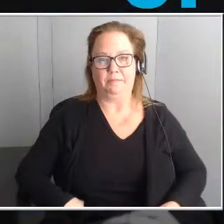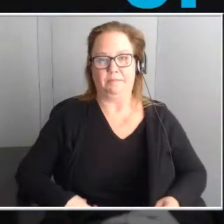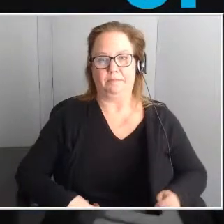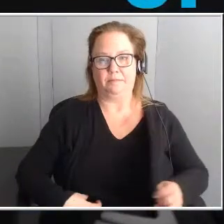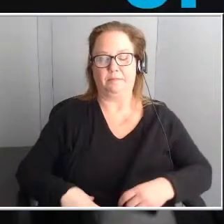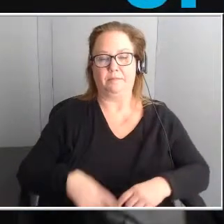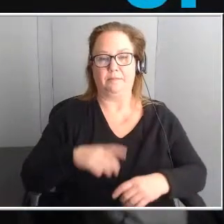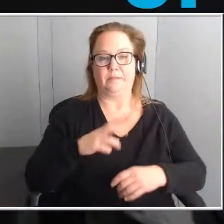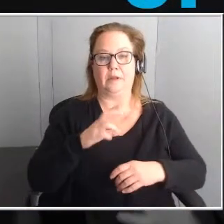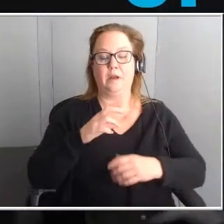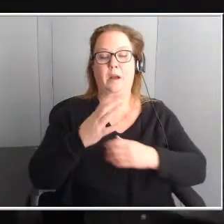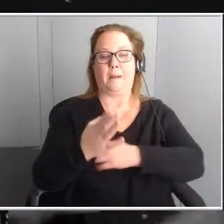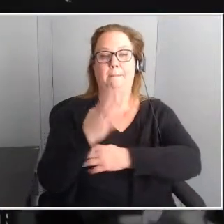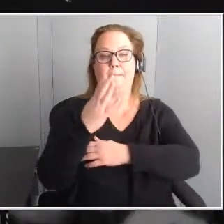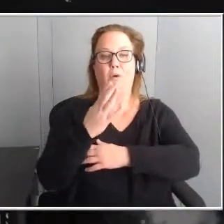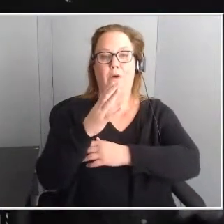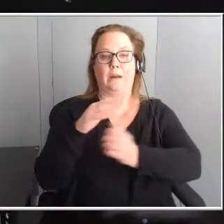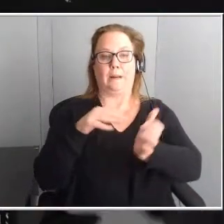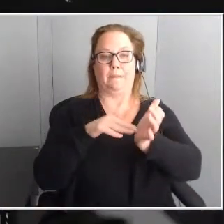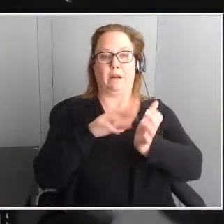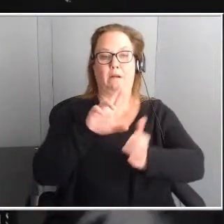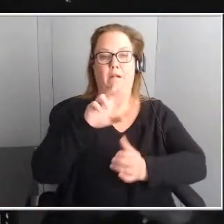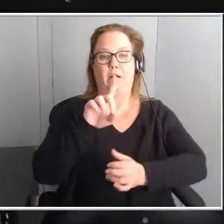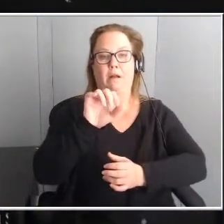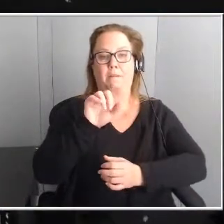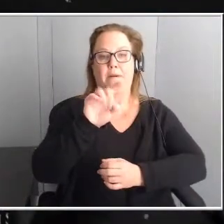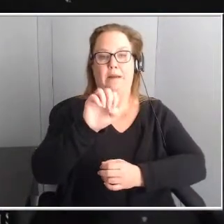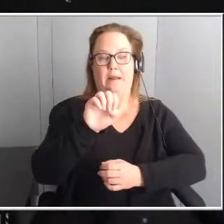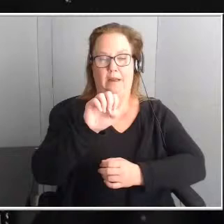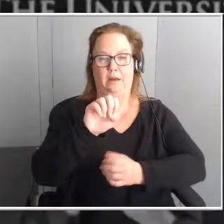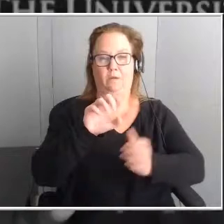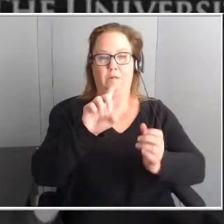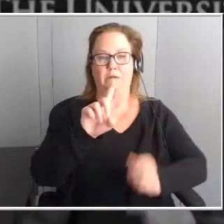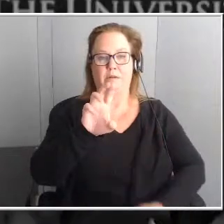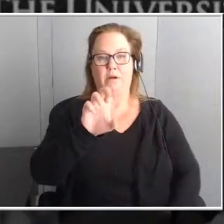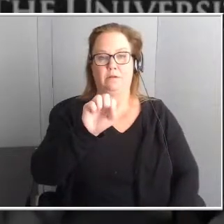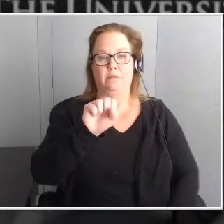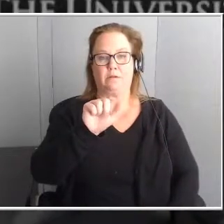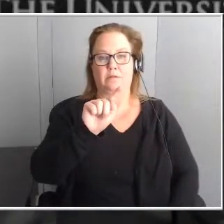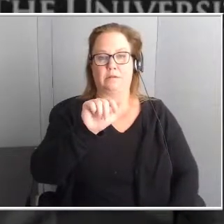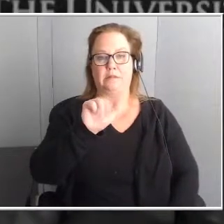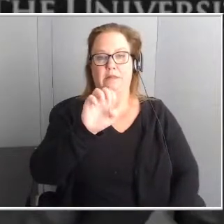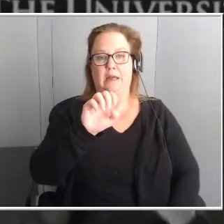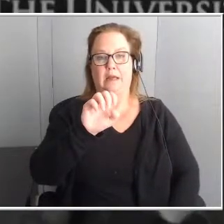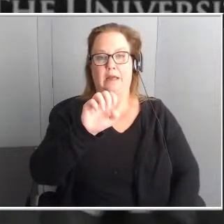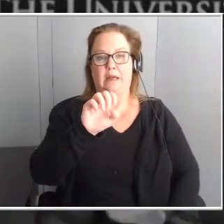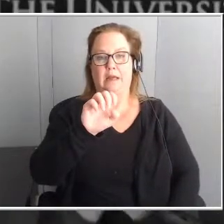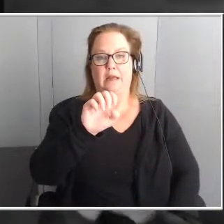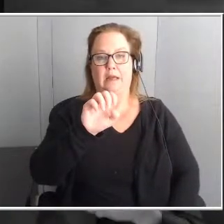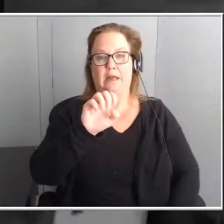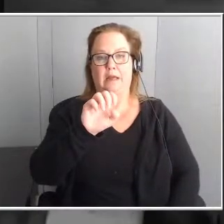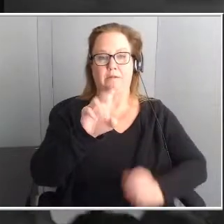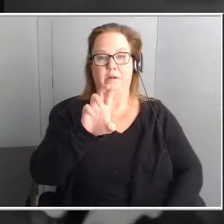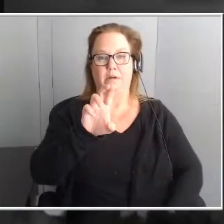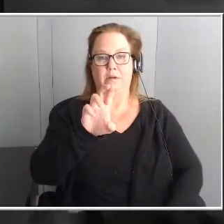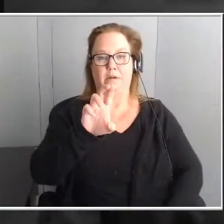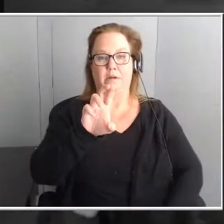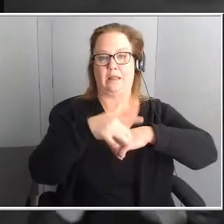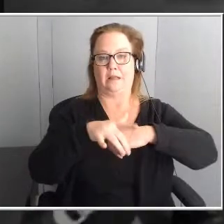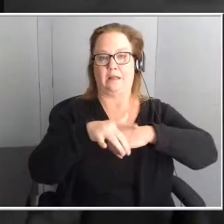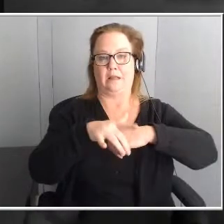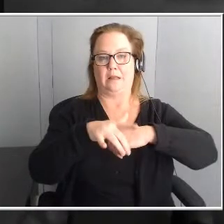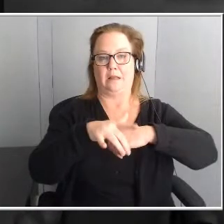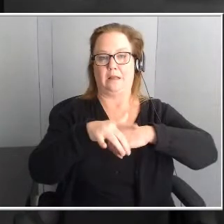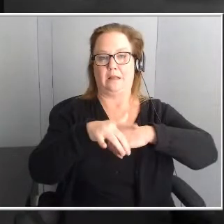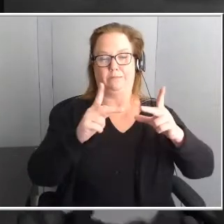Subscribe to our Morning Medical Update and Open Mics with Dr. Stites podcast. Now, everywhere podcasts are available.